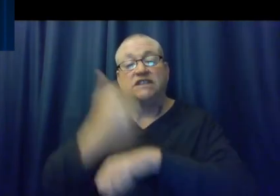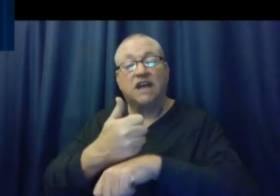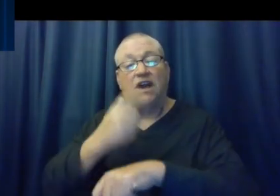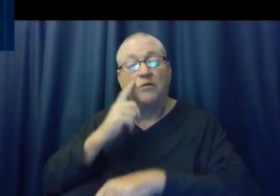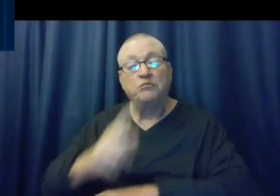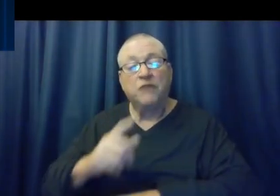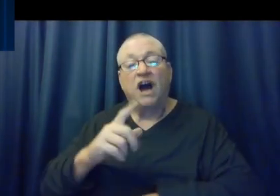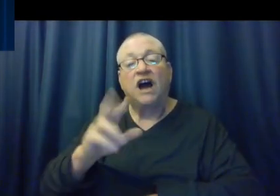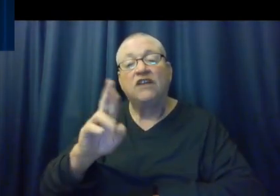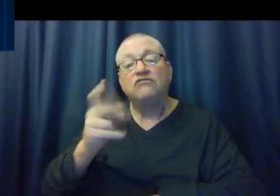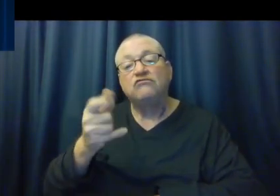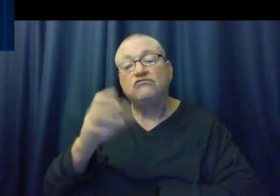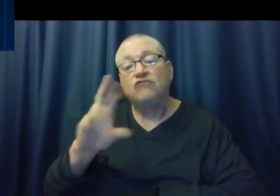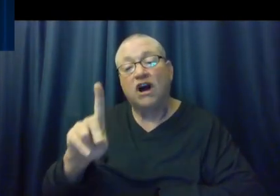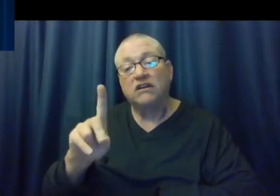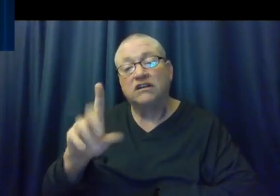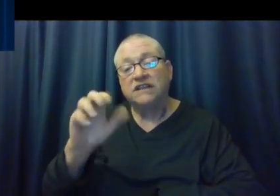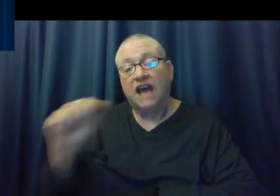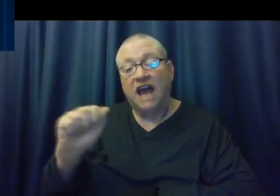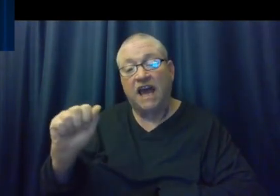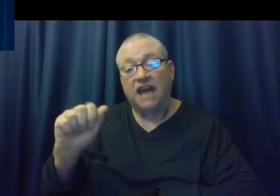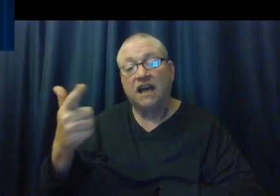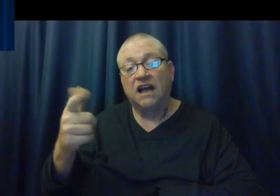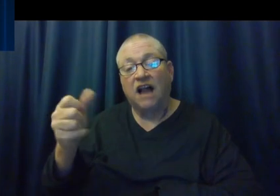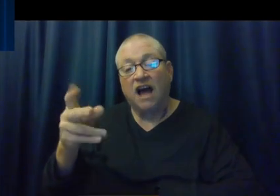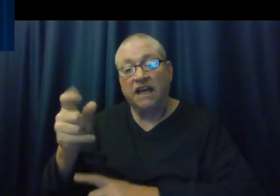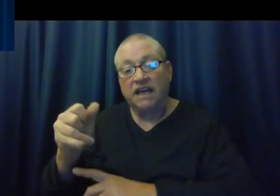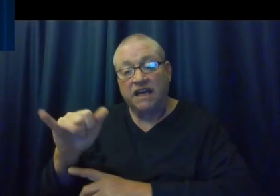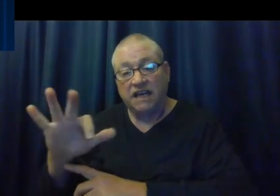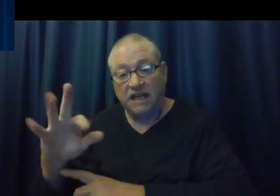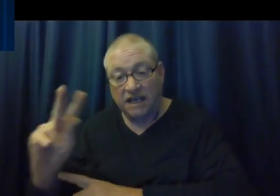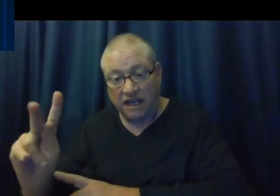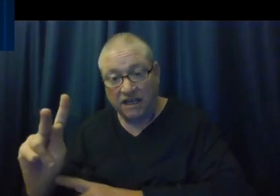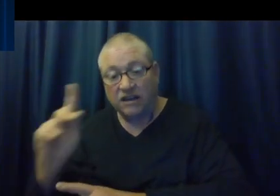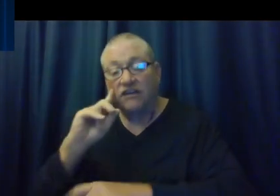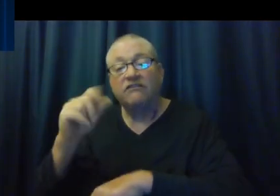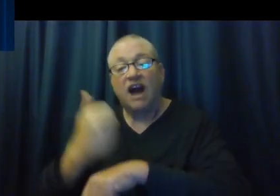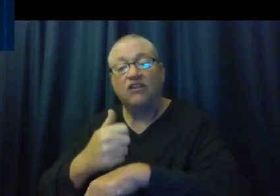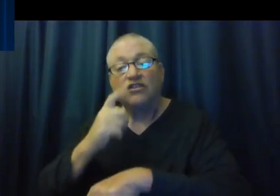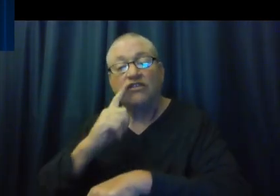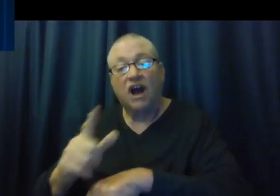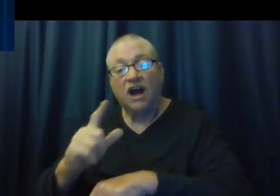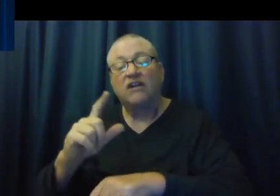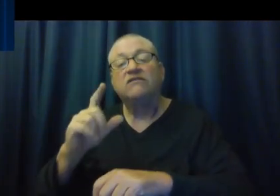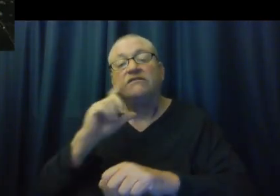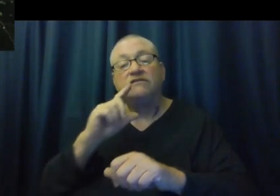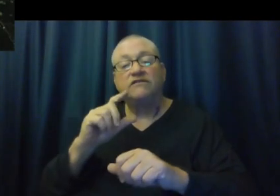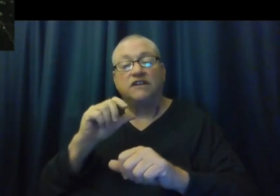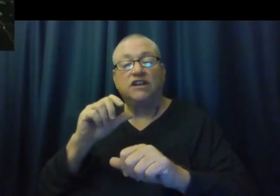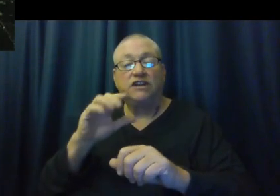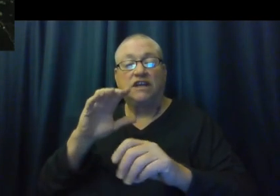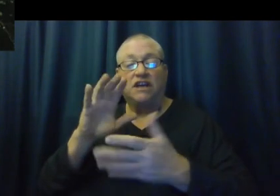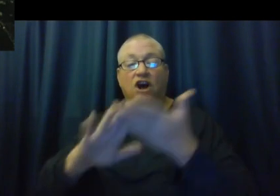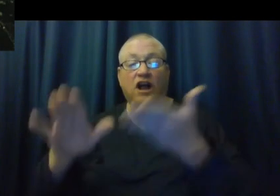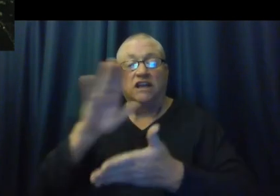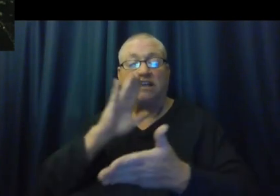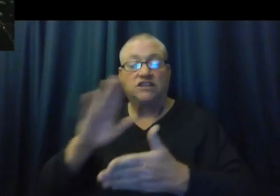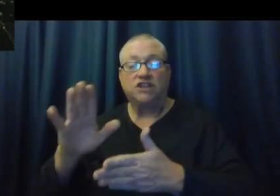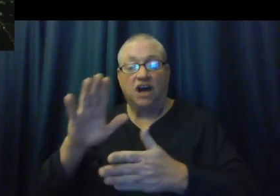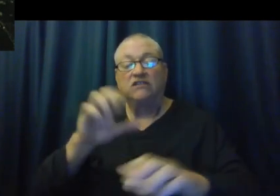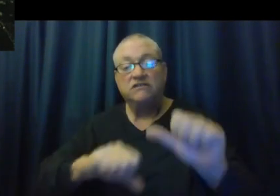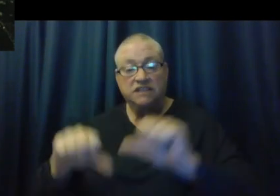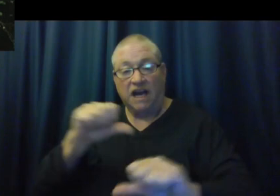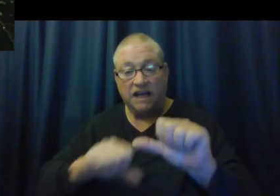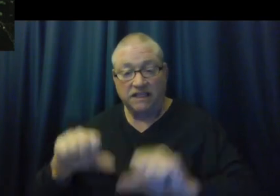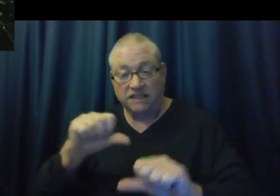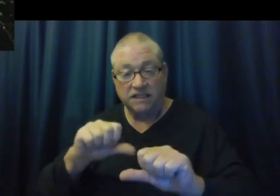The award was established by Ronald A. Klein Connect, the founding dean of the College of Humanities and Social Sciences. The recipient of